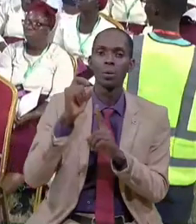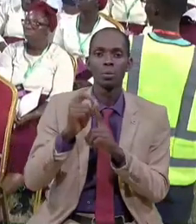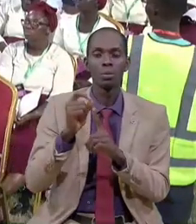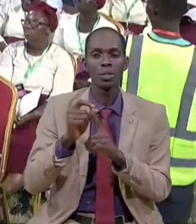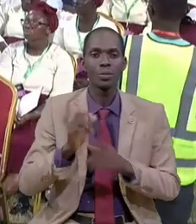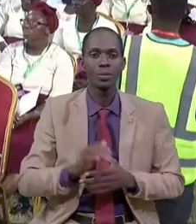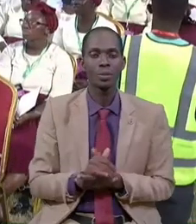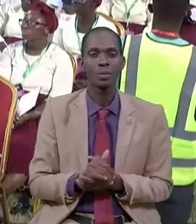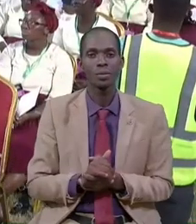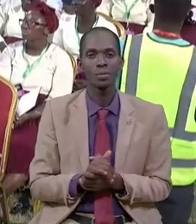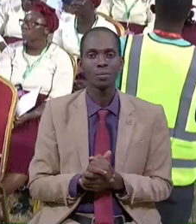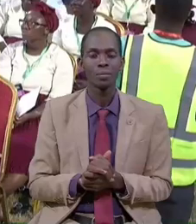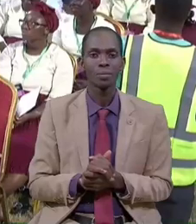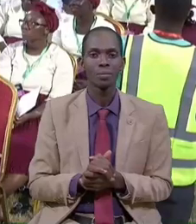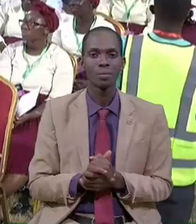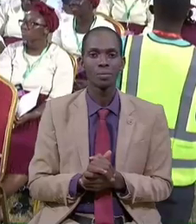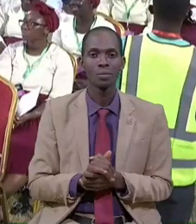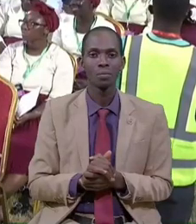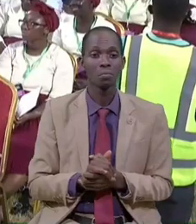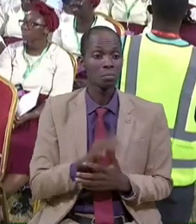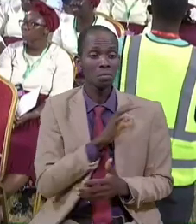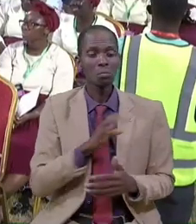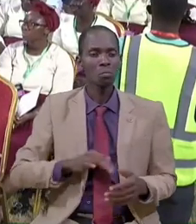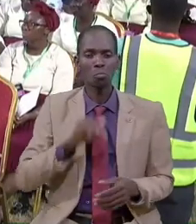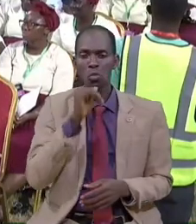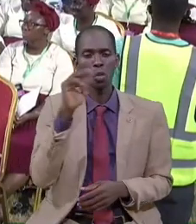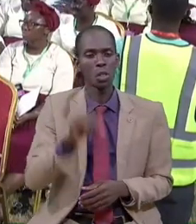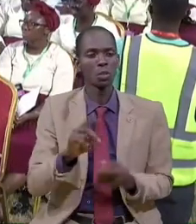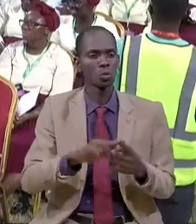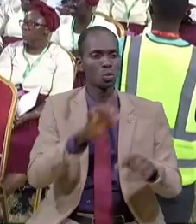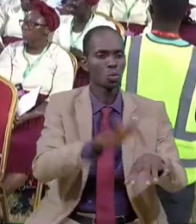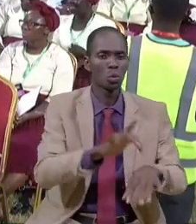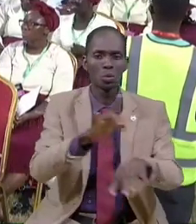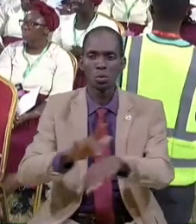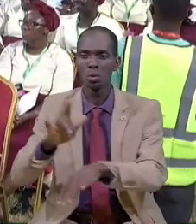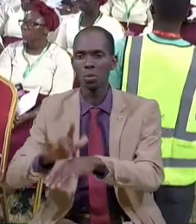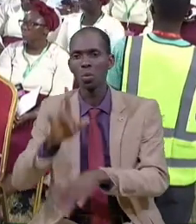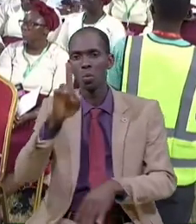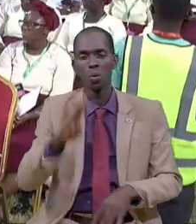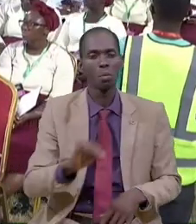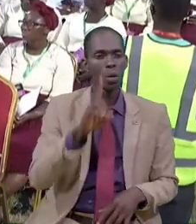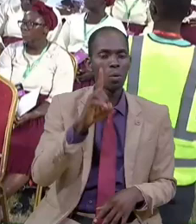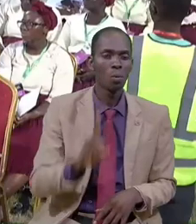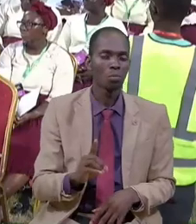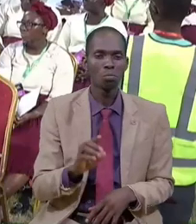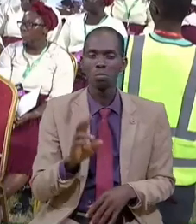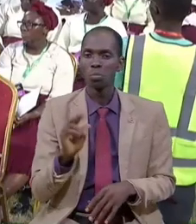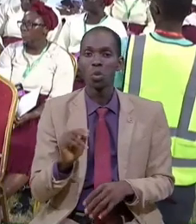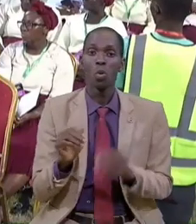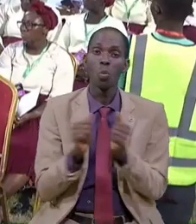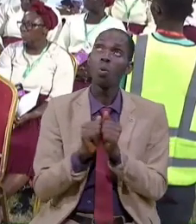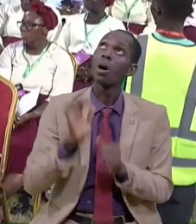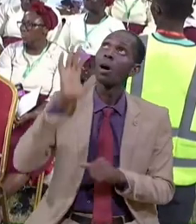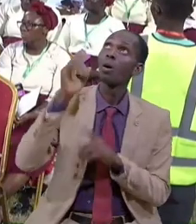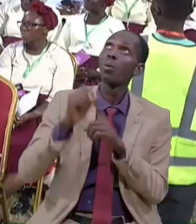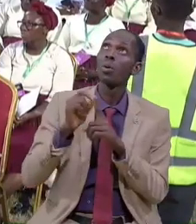parole. He didn't have to touch them one by one. Il ne devait pas les toucher l'un après l'autre. With his word, par sa parole, he